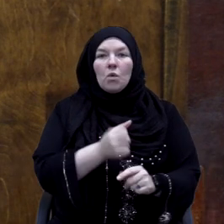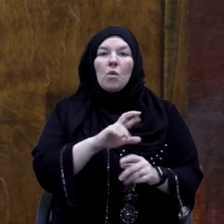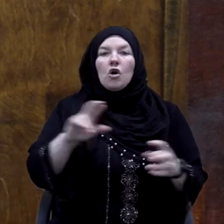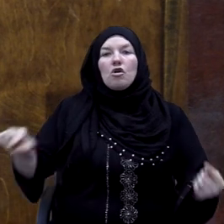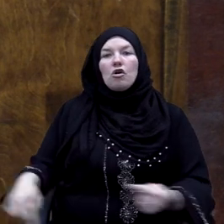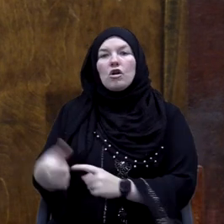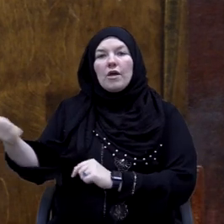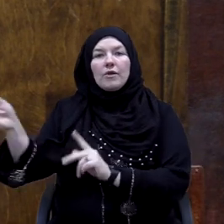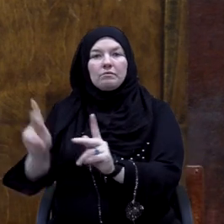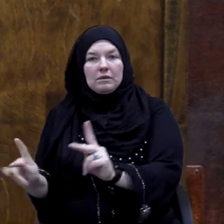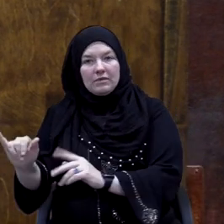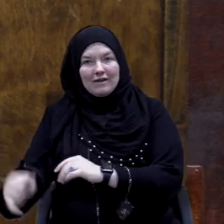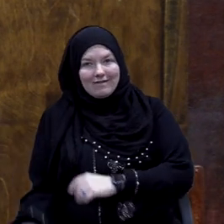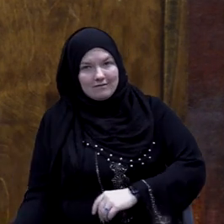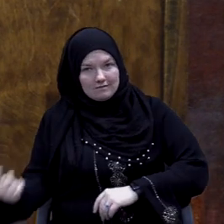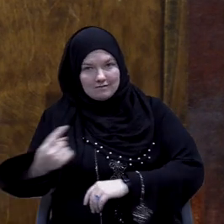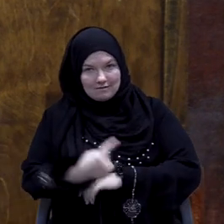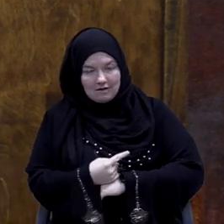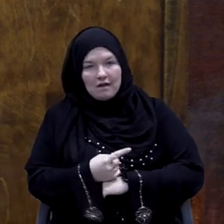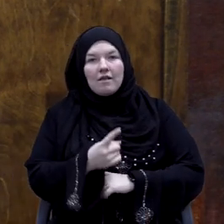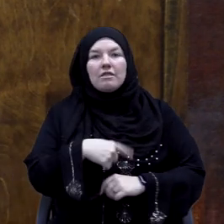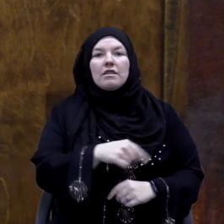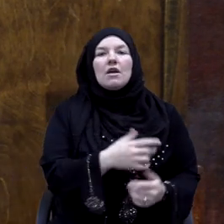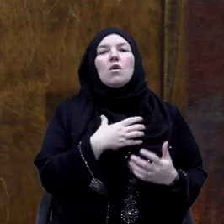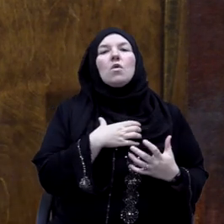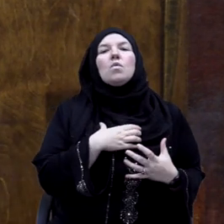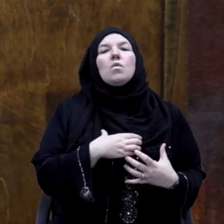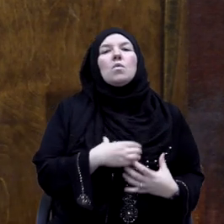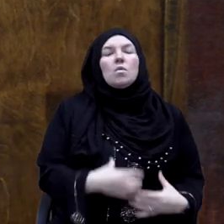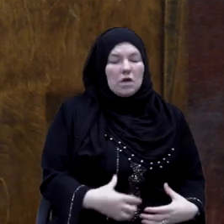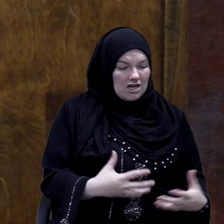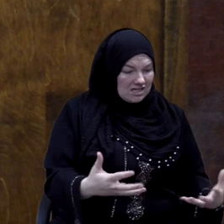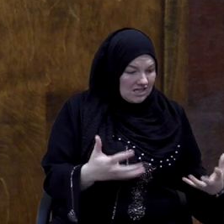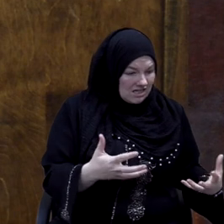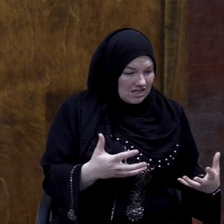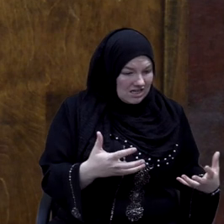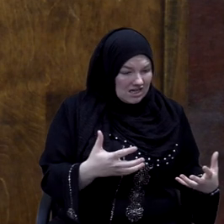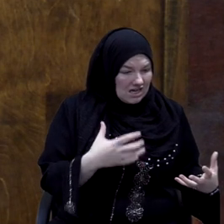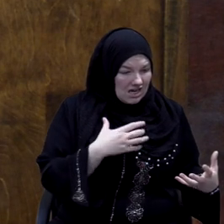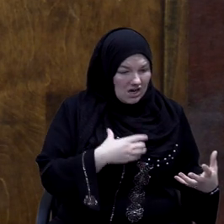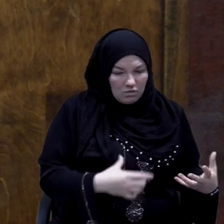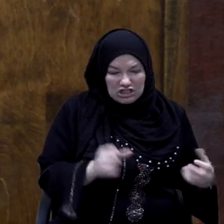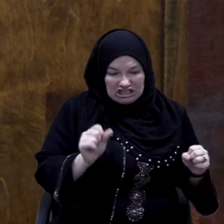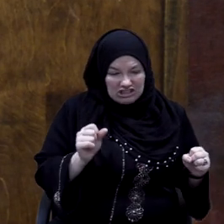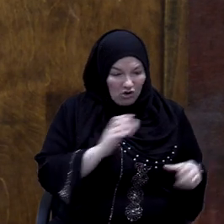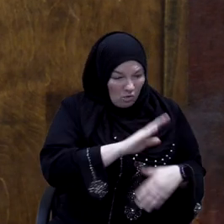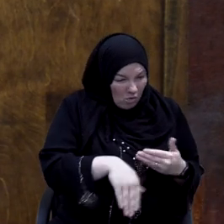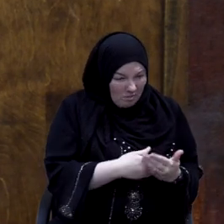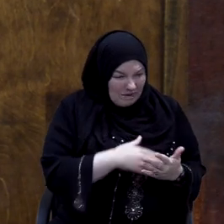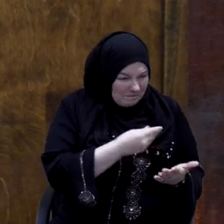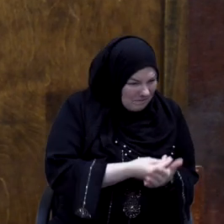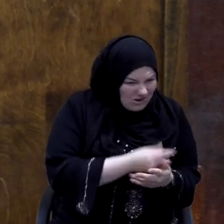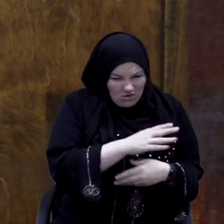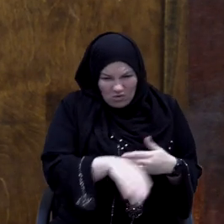others, they would wish to give it all to ransom themselves.